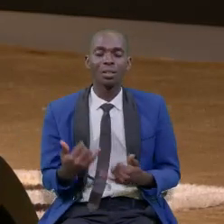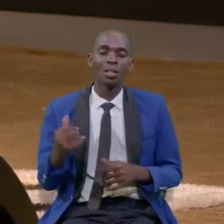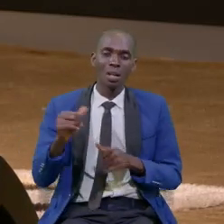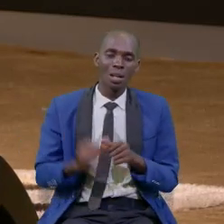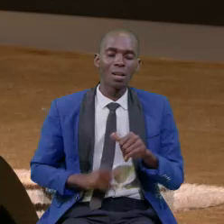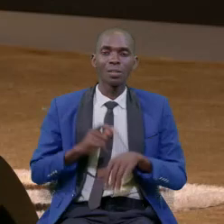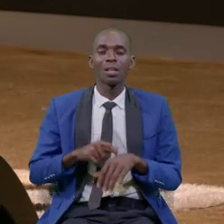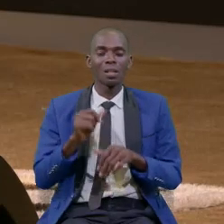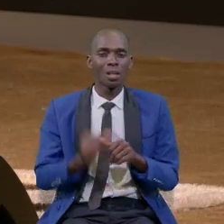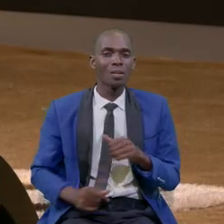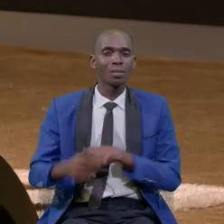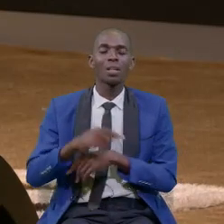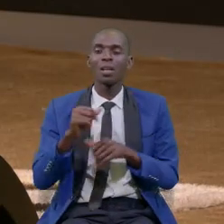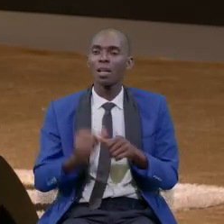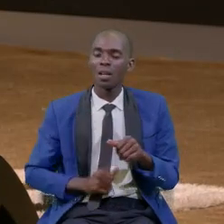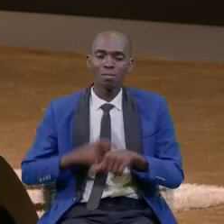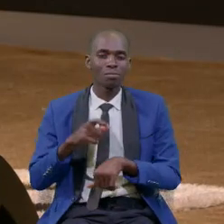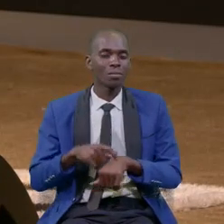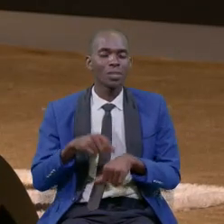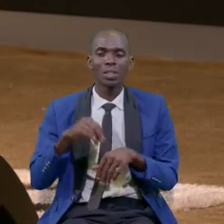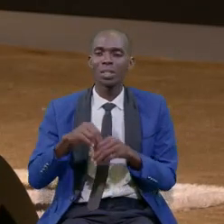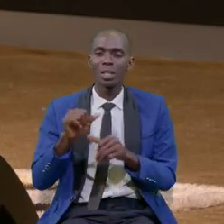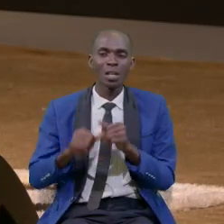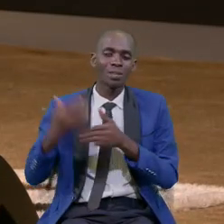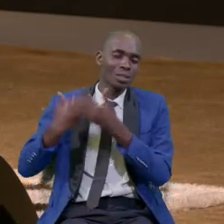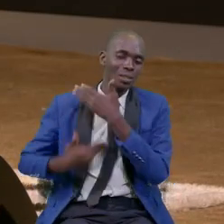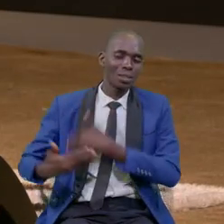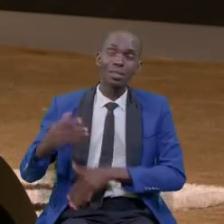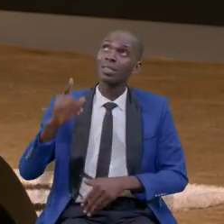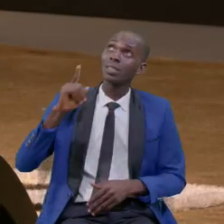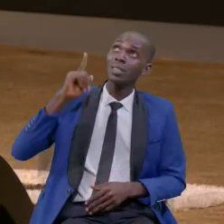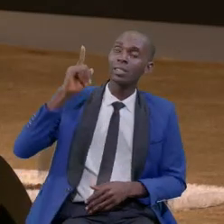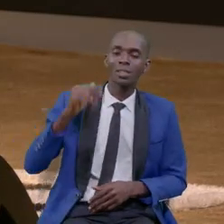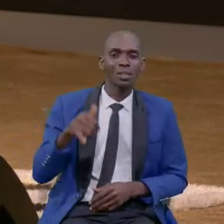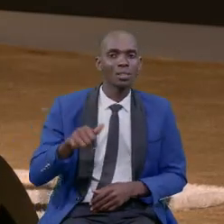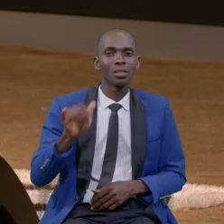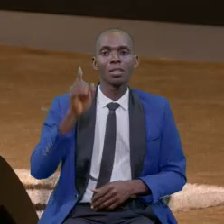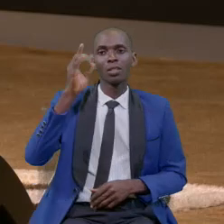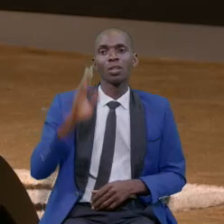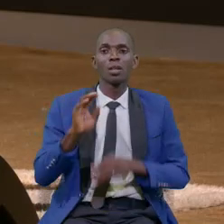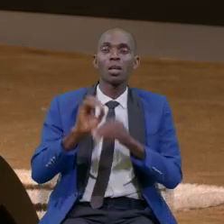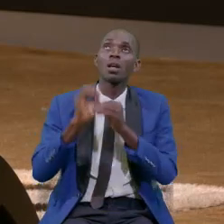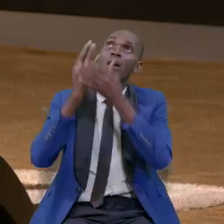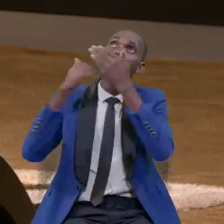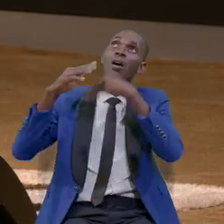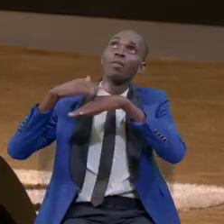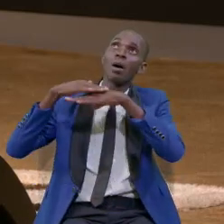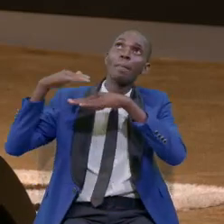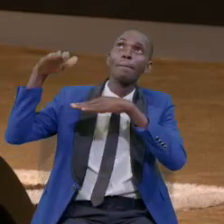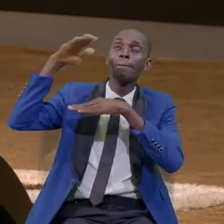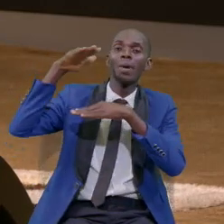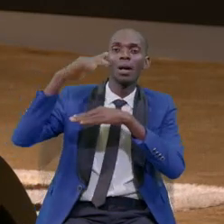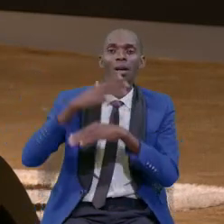time, every day, every moment, in every generation. He is God in heaven above